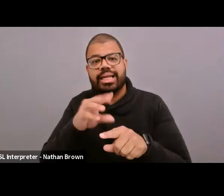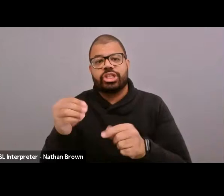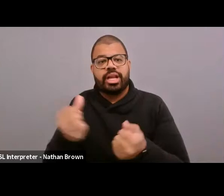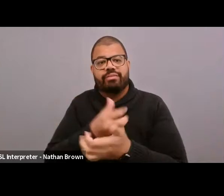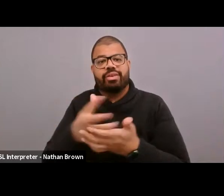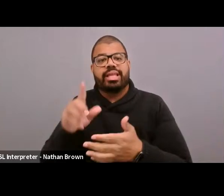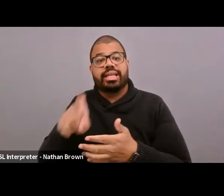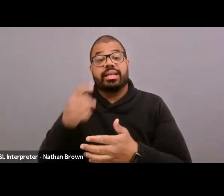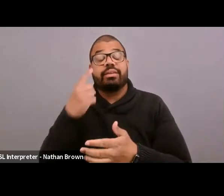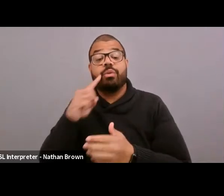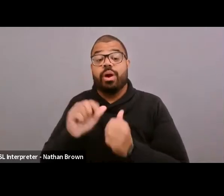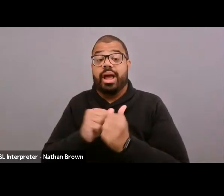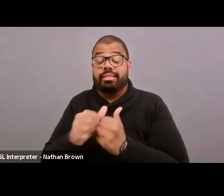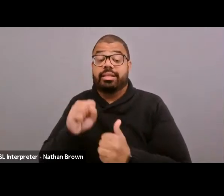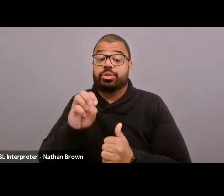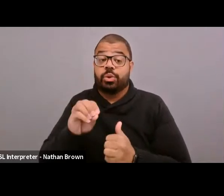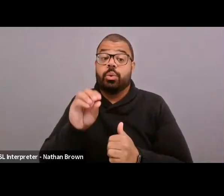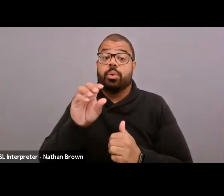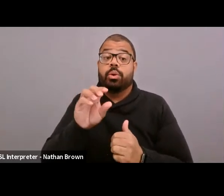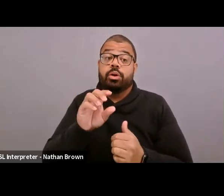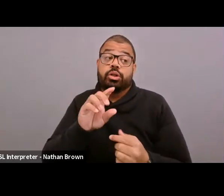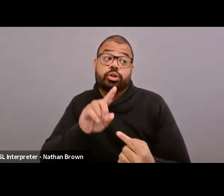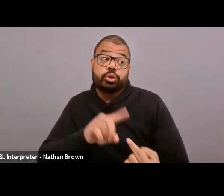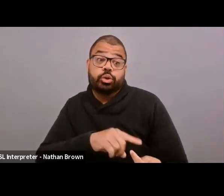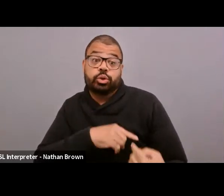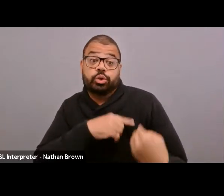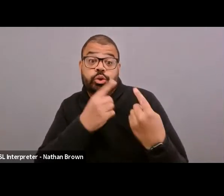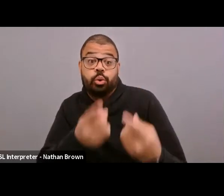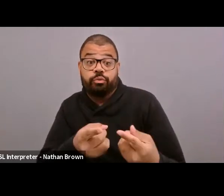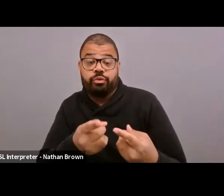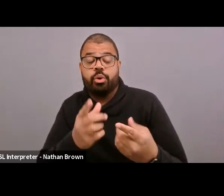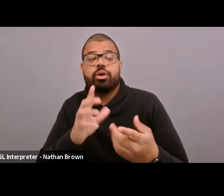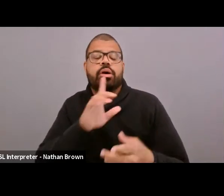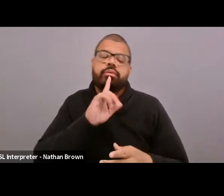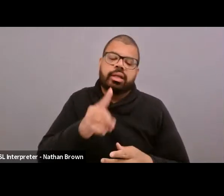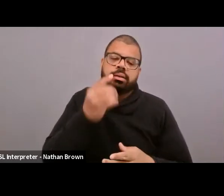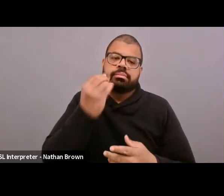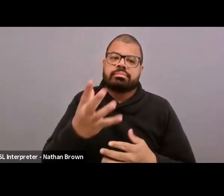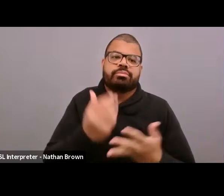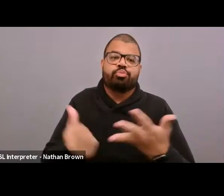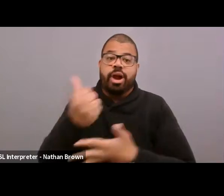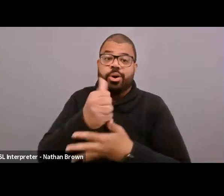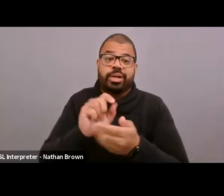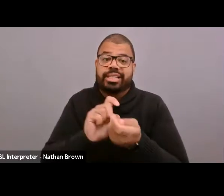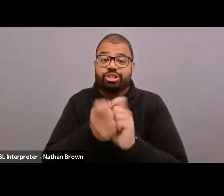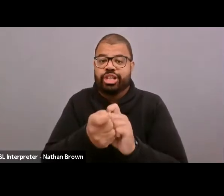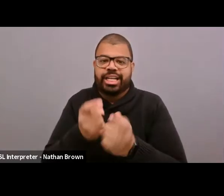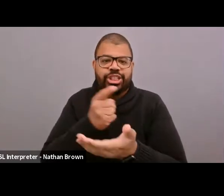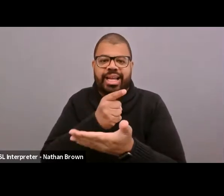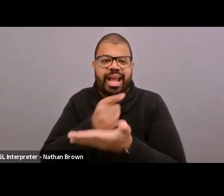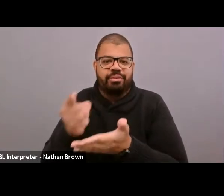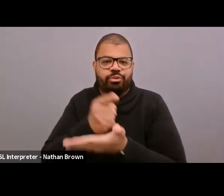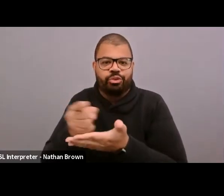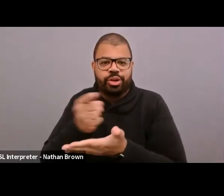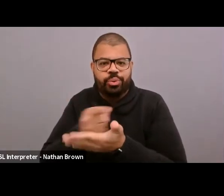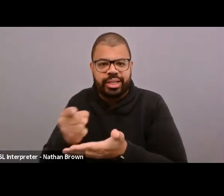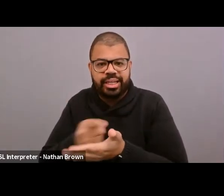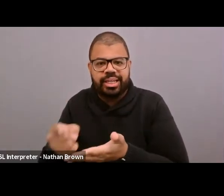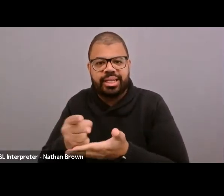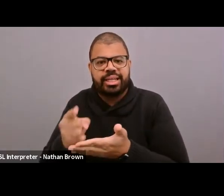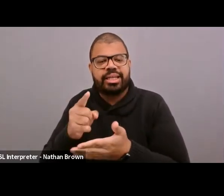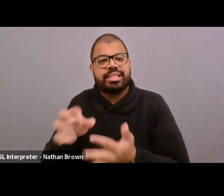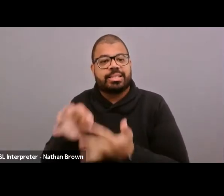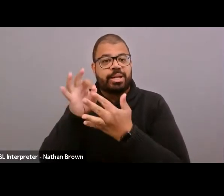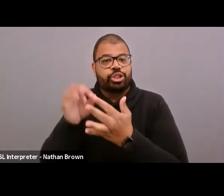athletes. So far, the priorities they are changing every day, especially like every week, especially because of the new requirements